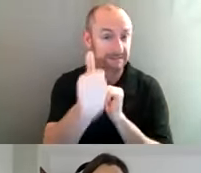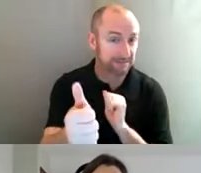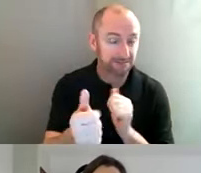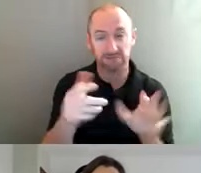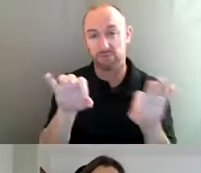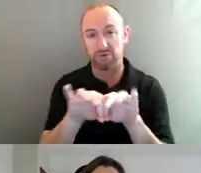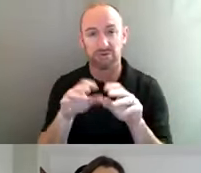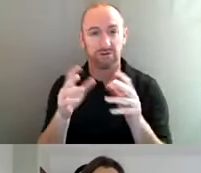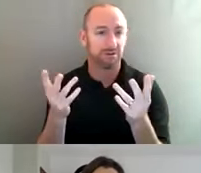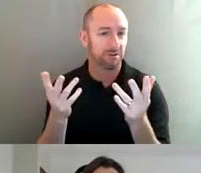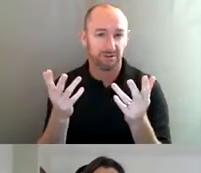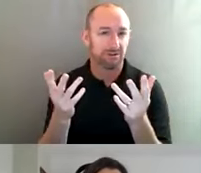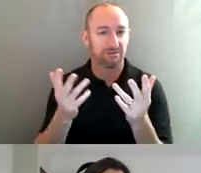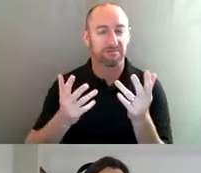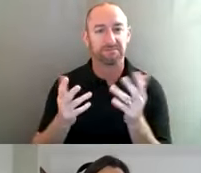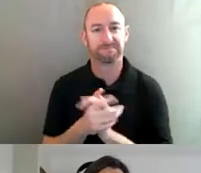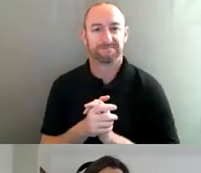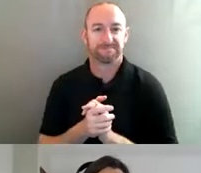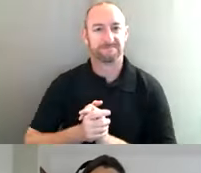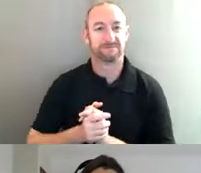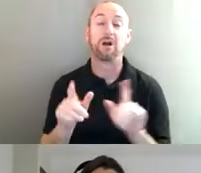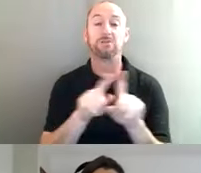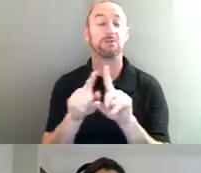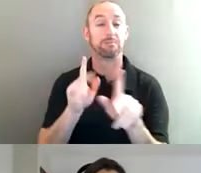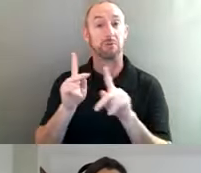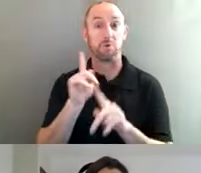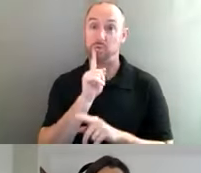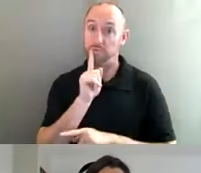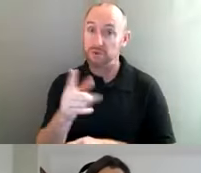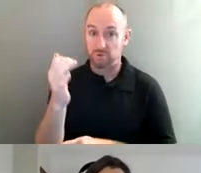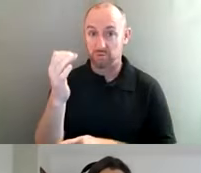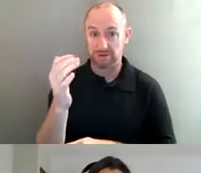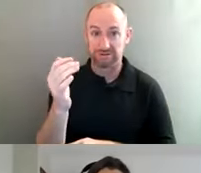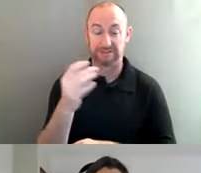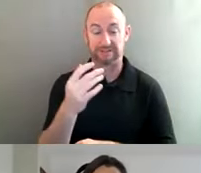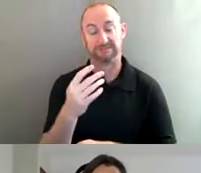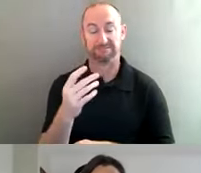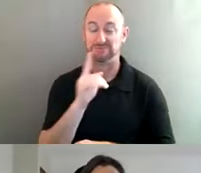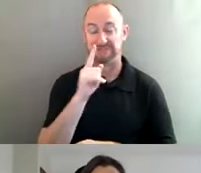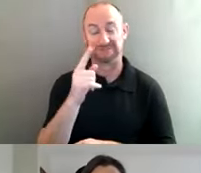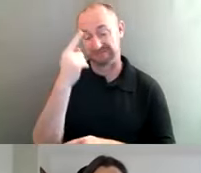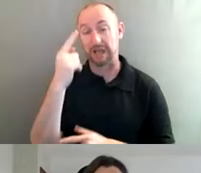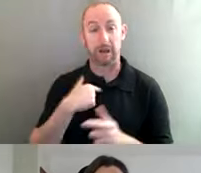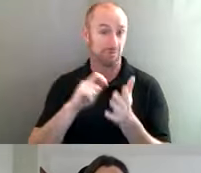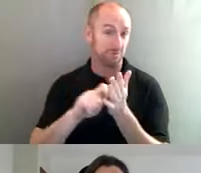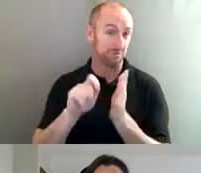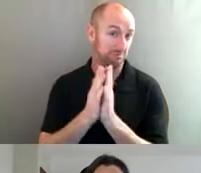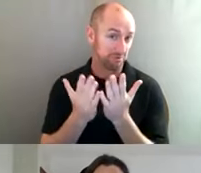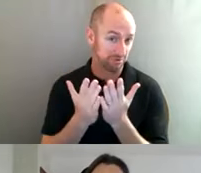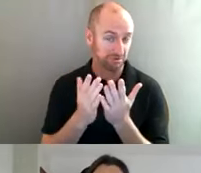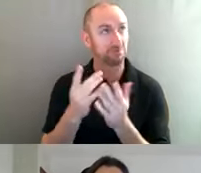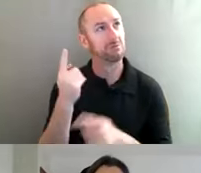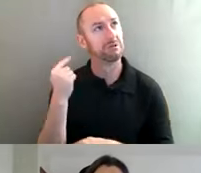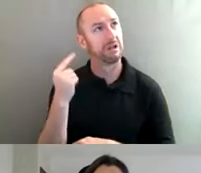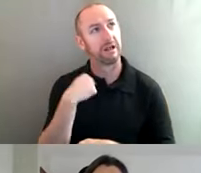important. And just as a note, in case people really wanna kind of geek out on this, I wrote a book about a year